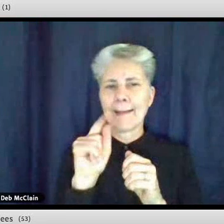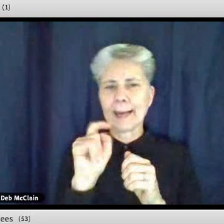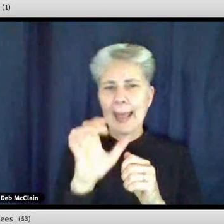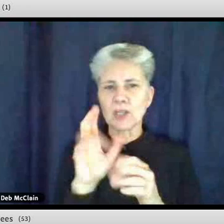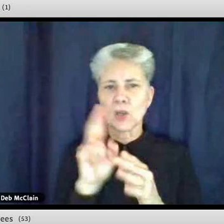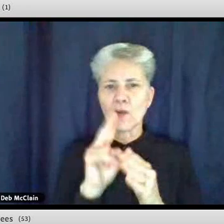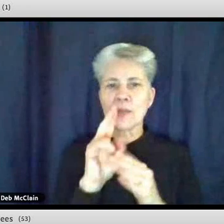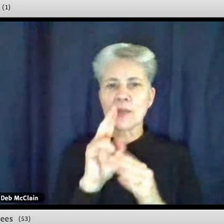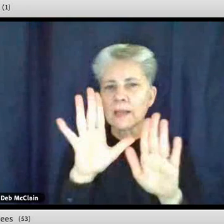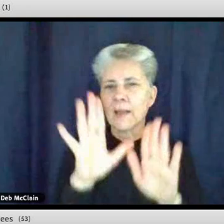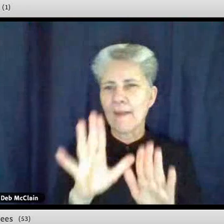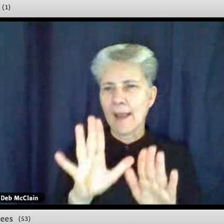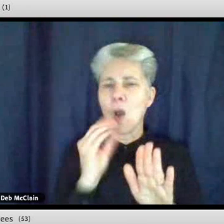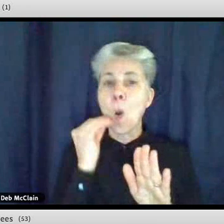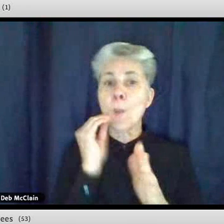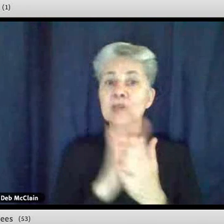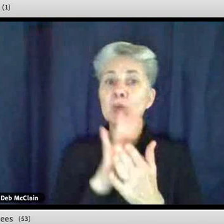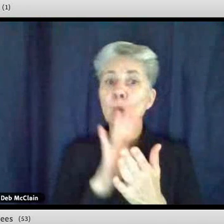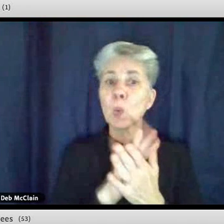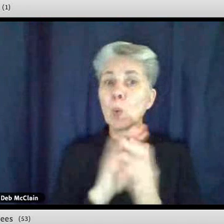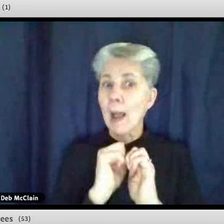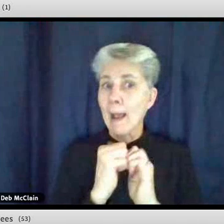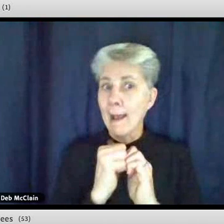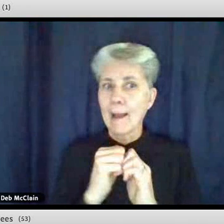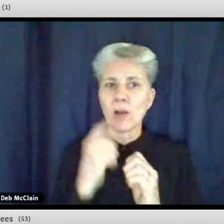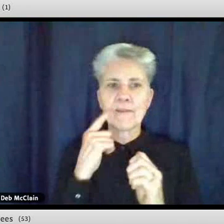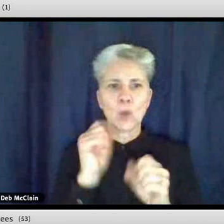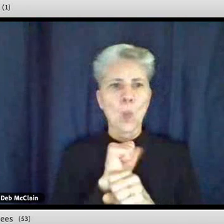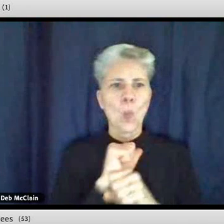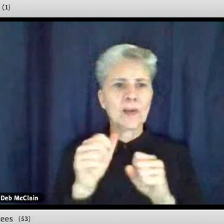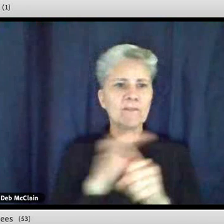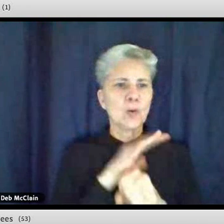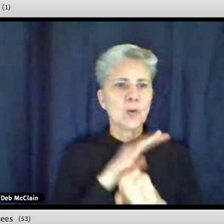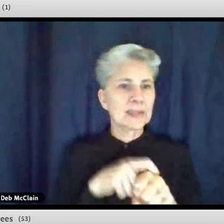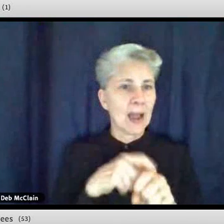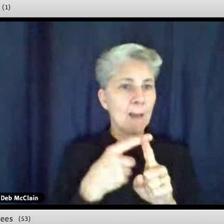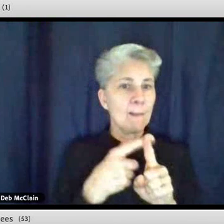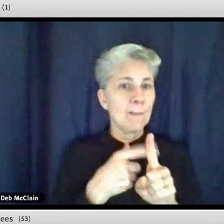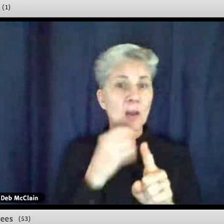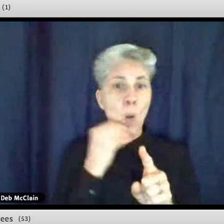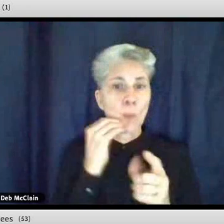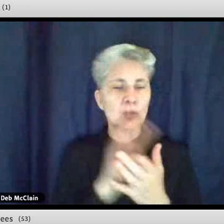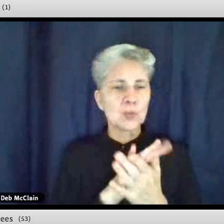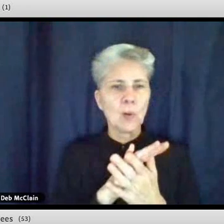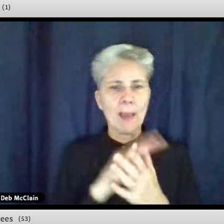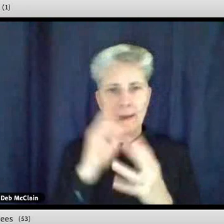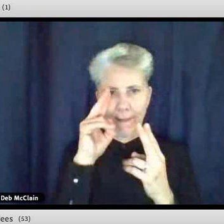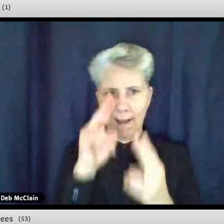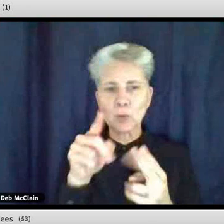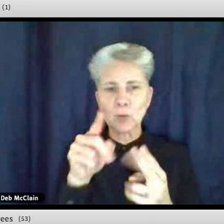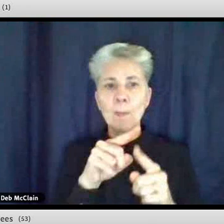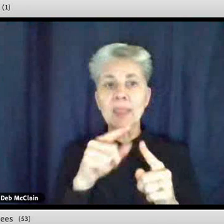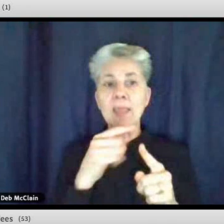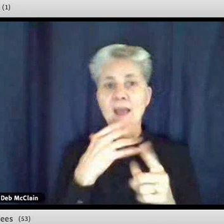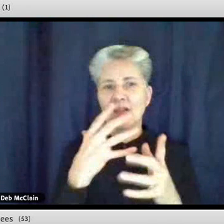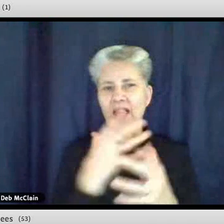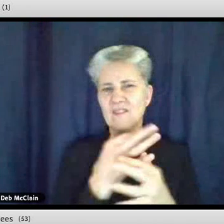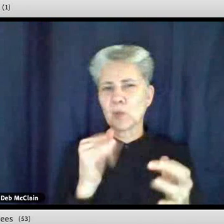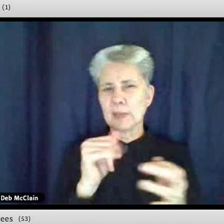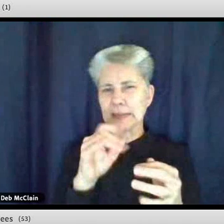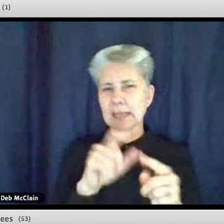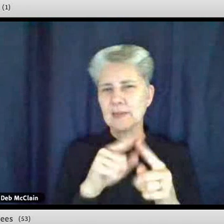a video. Also, I wanted to share with you Florida Atlantic University has a fantastic guide on homeschooling. If you're working